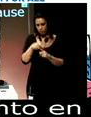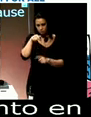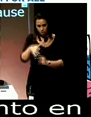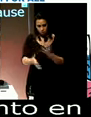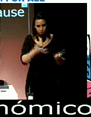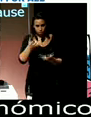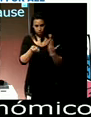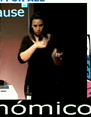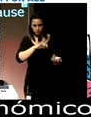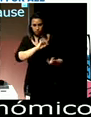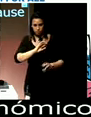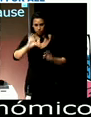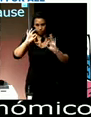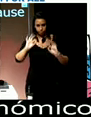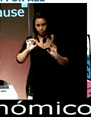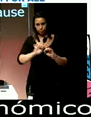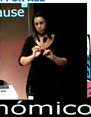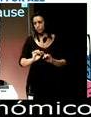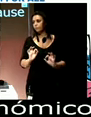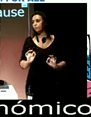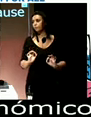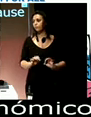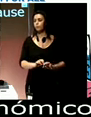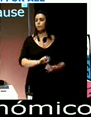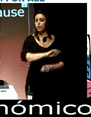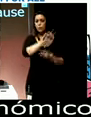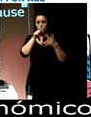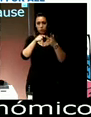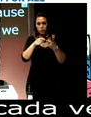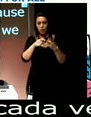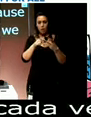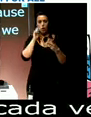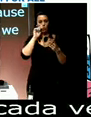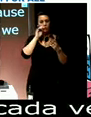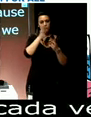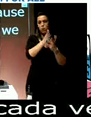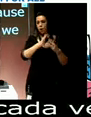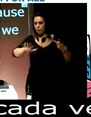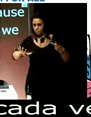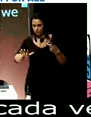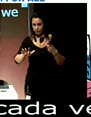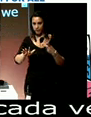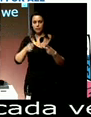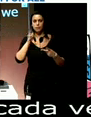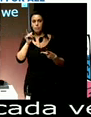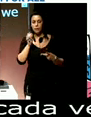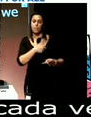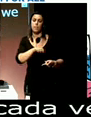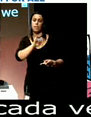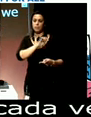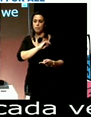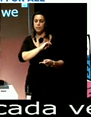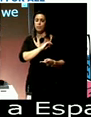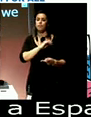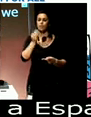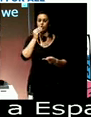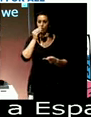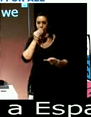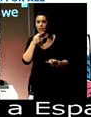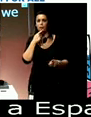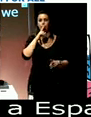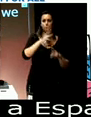What we cook in the Spanish kitchen and what it is produced here. But in Spain,